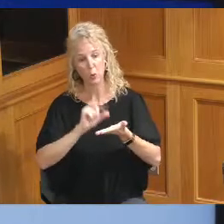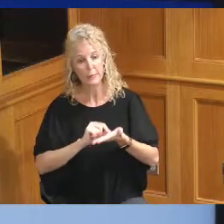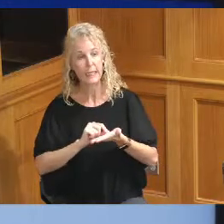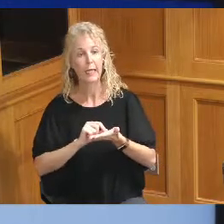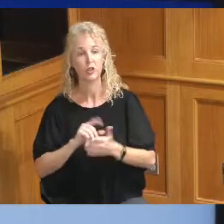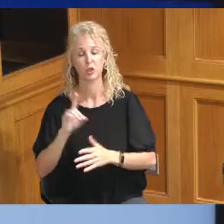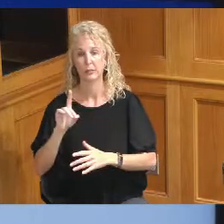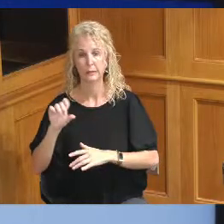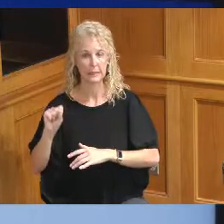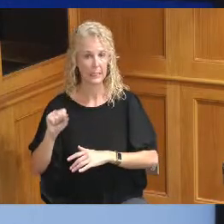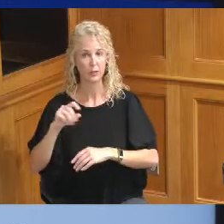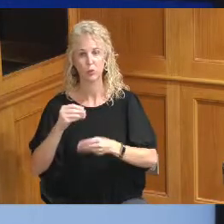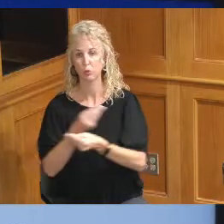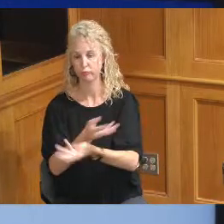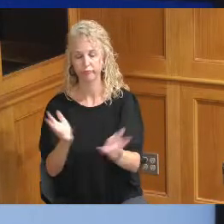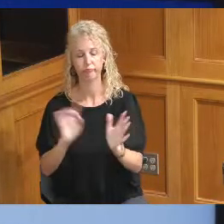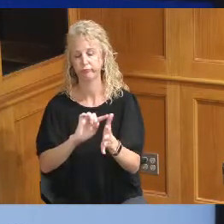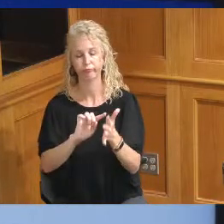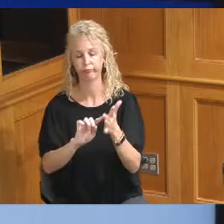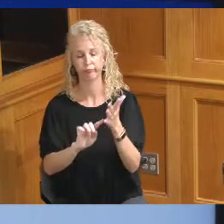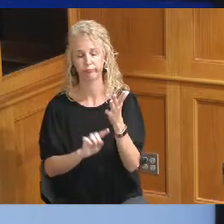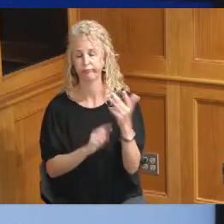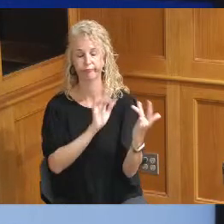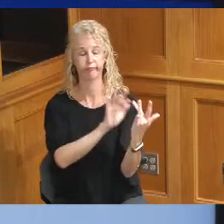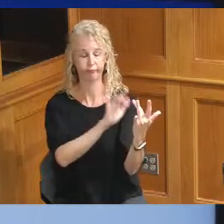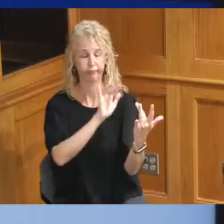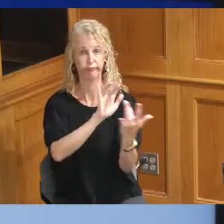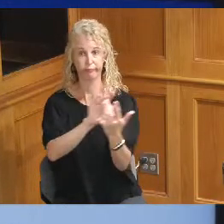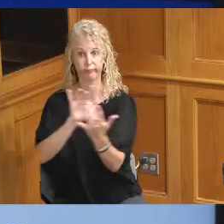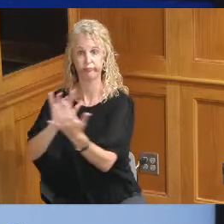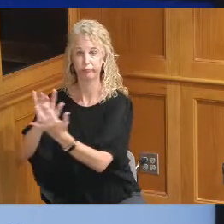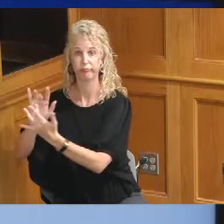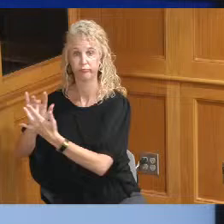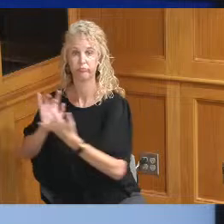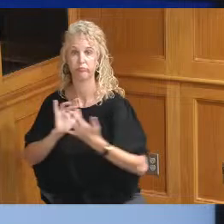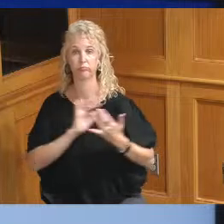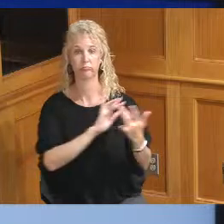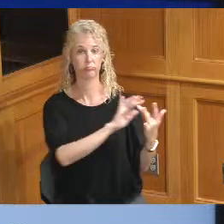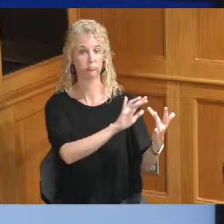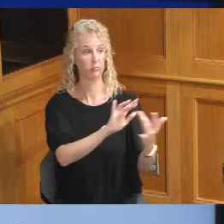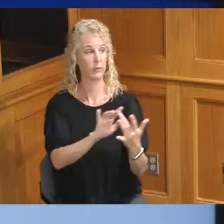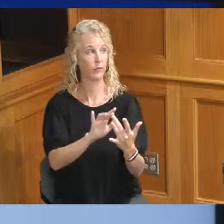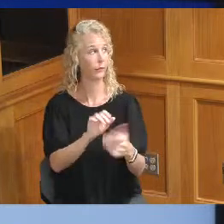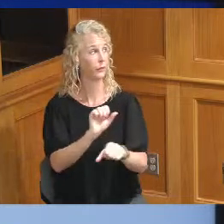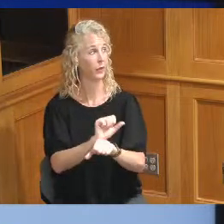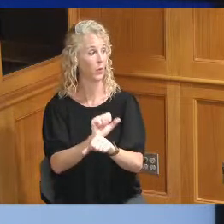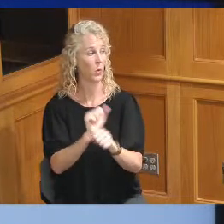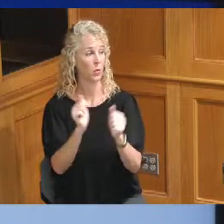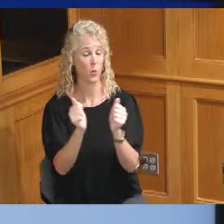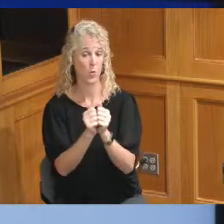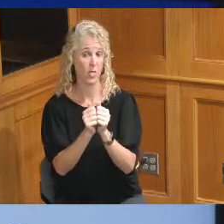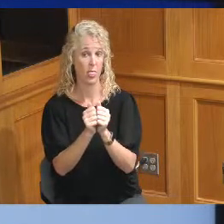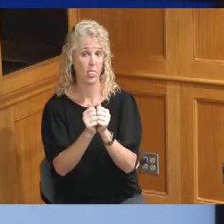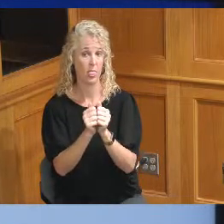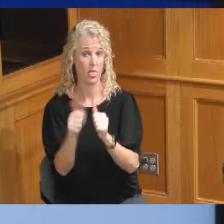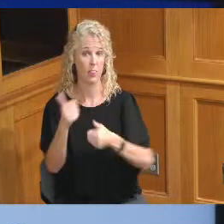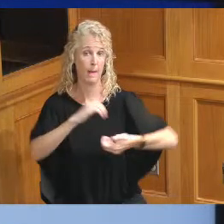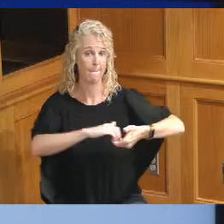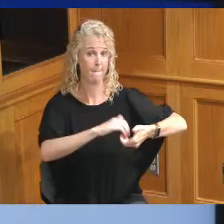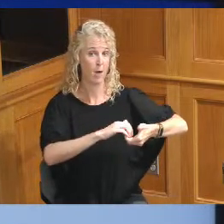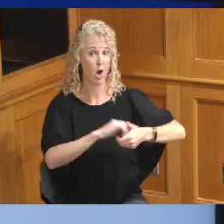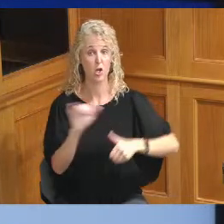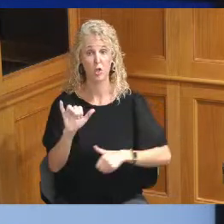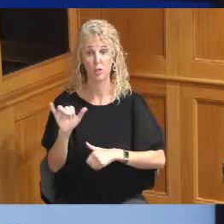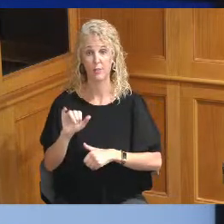DDS e-News. We had a piece in the Herald. We also worked with partners, including the